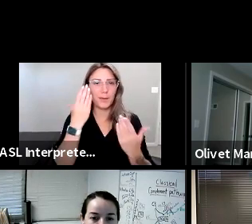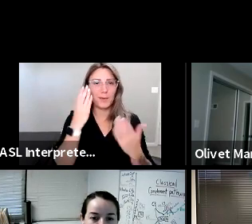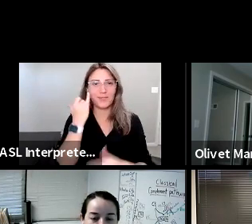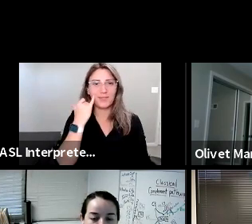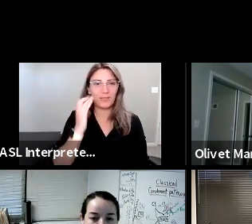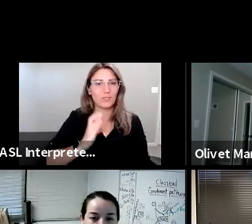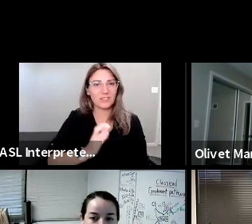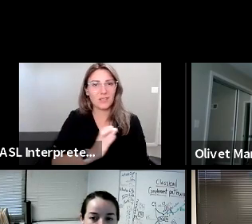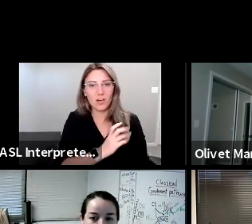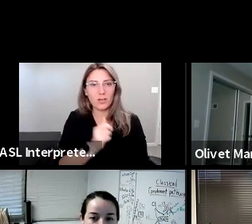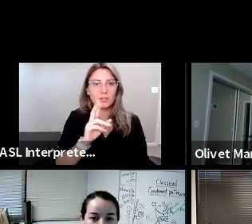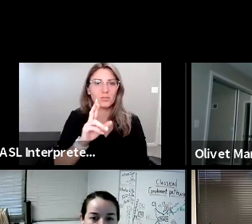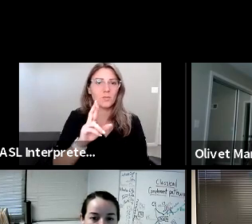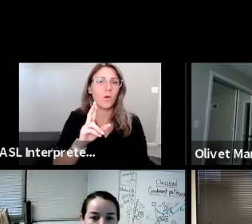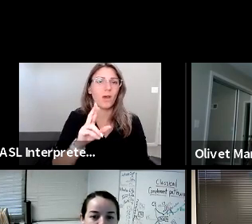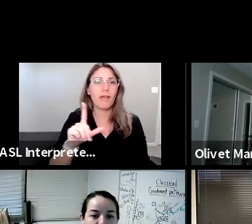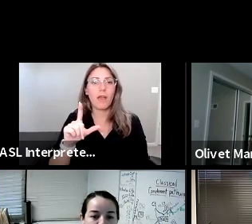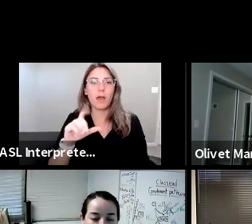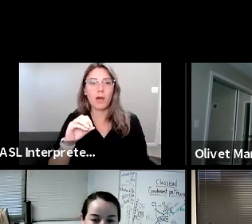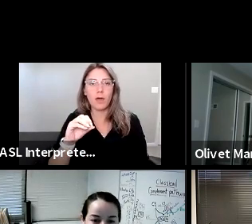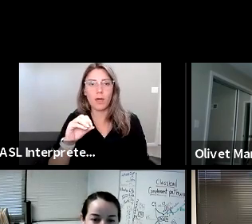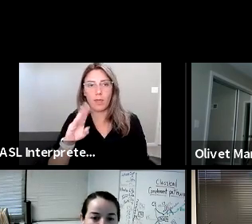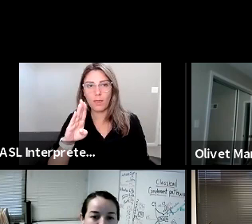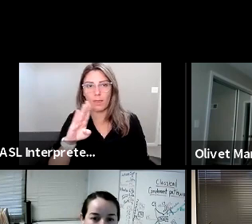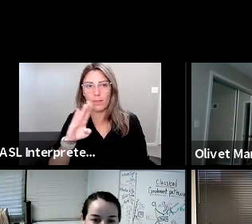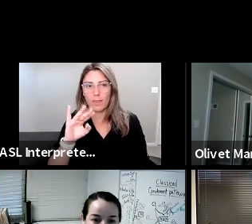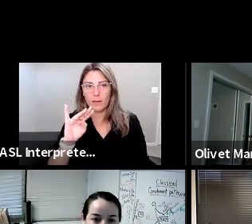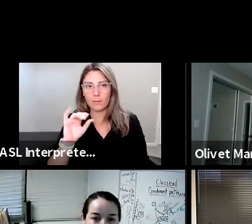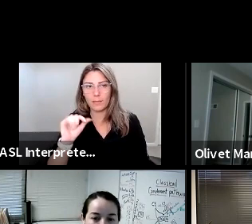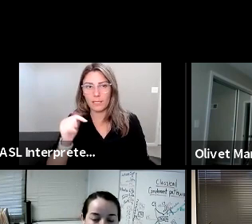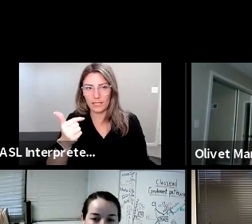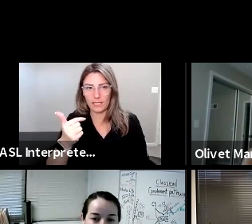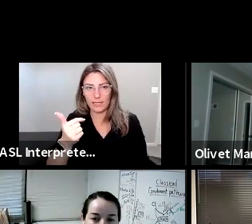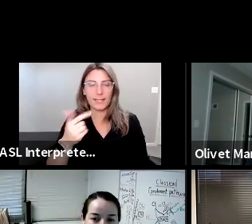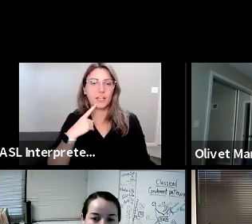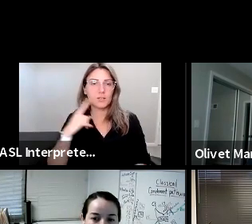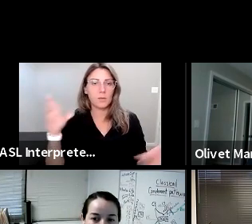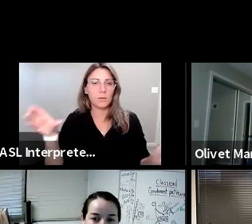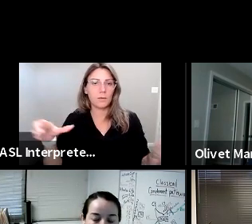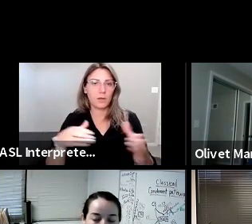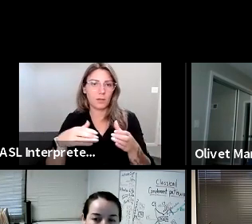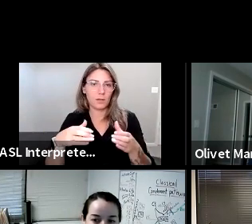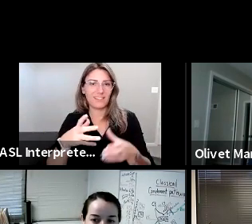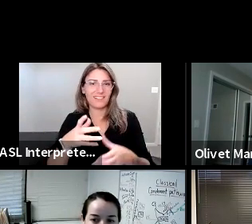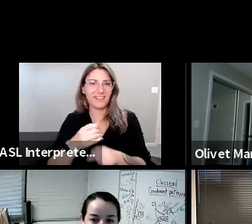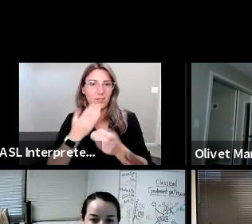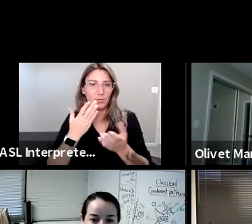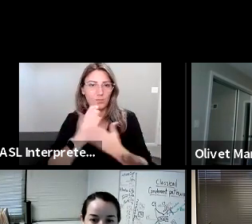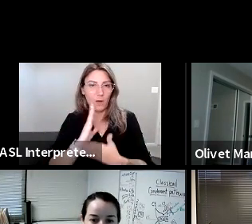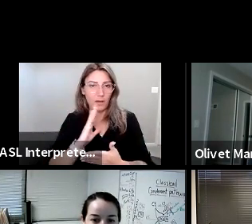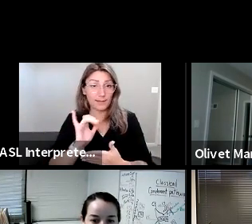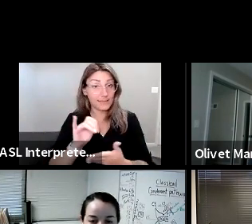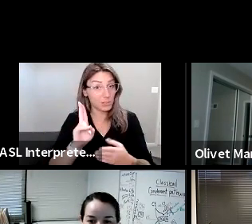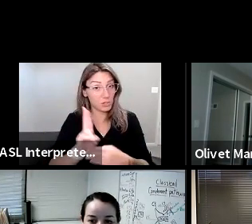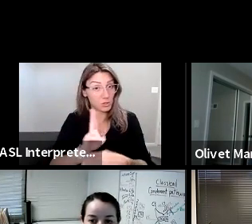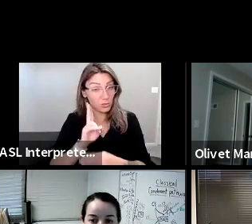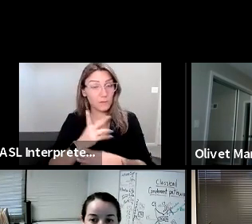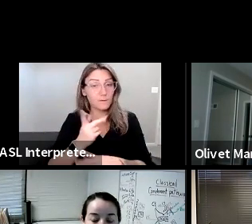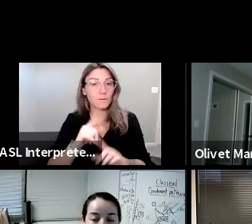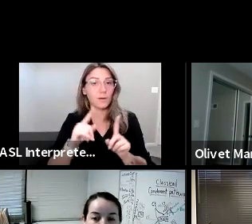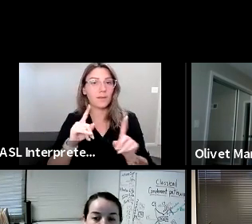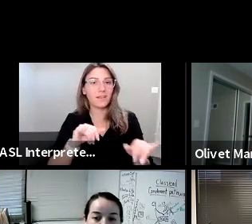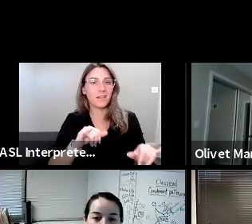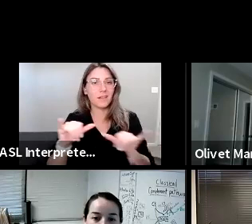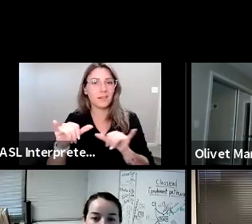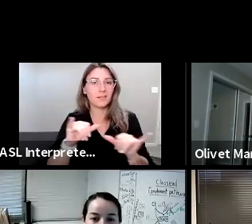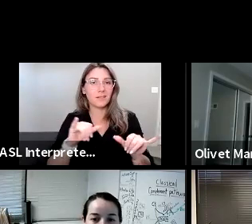exactly, but lobbying and coming together as a group to gain rights. So in that respect, I think it's very useful. Now, if we're using the same terms to